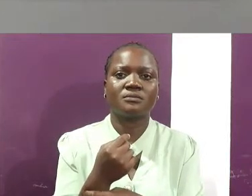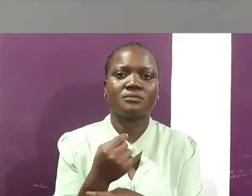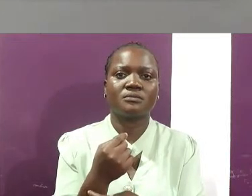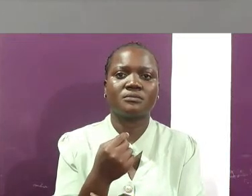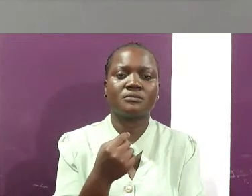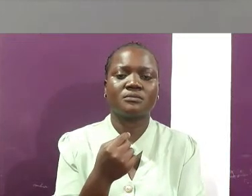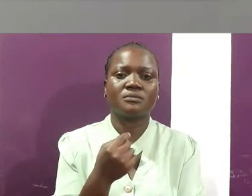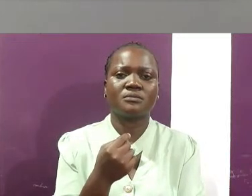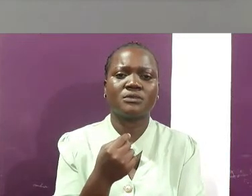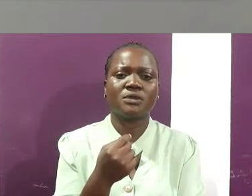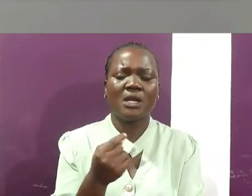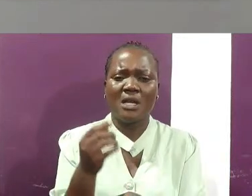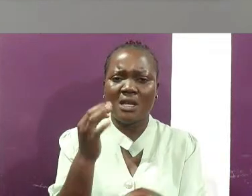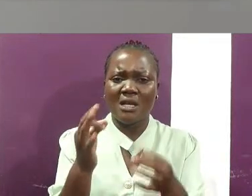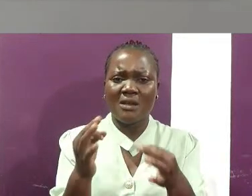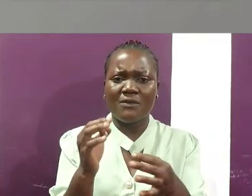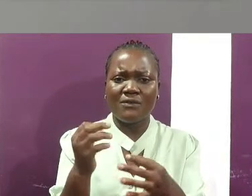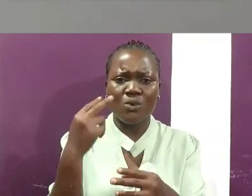to